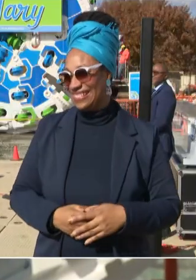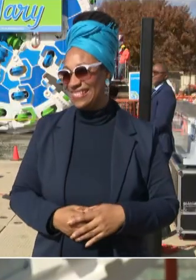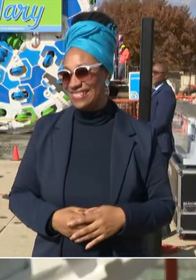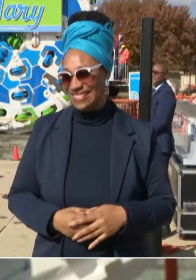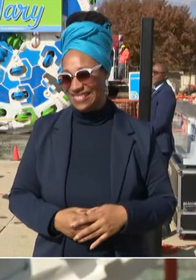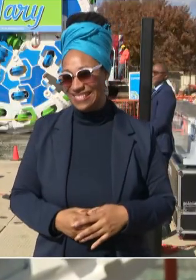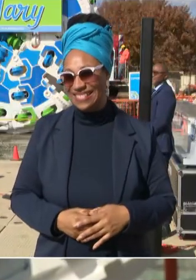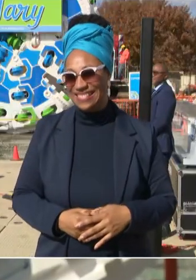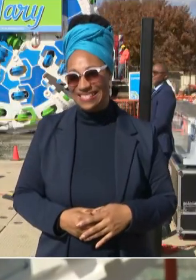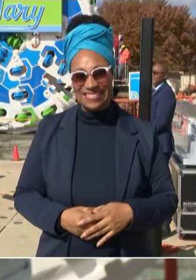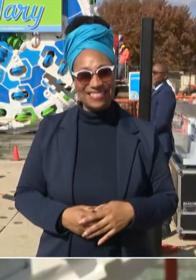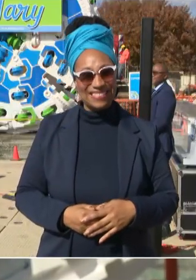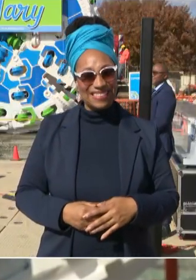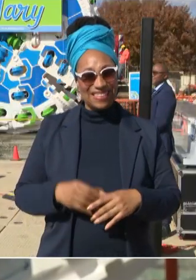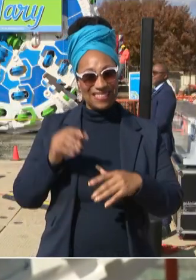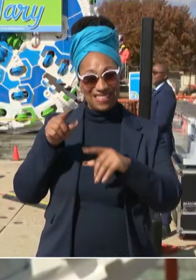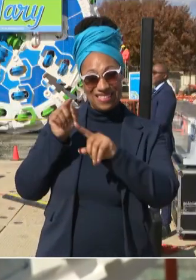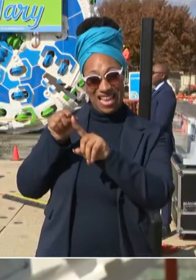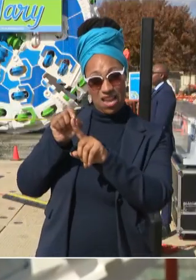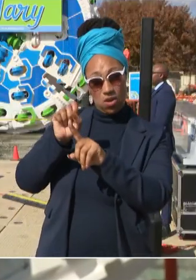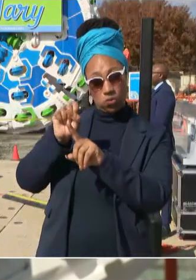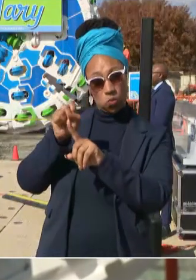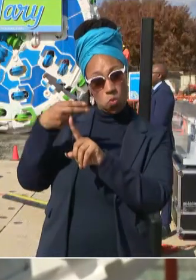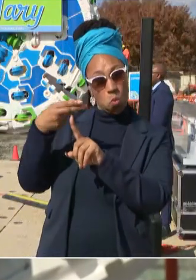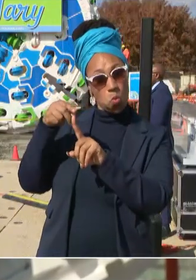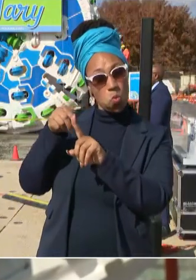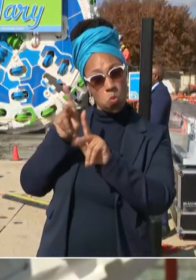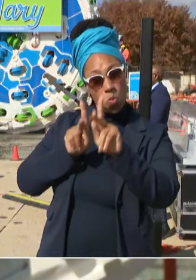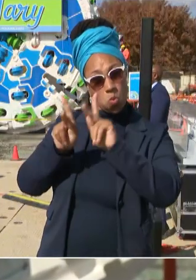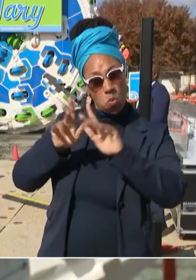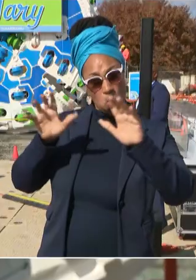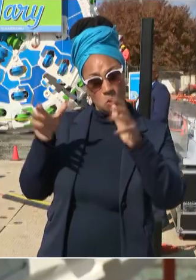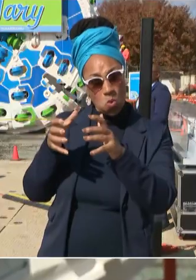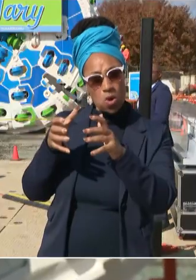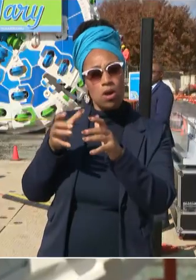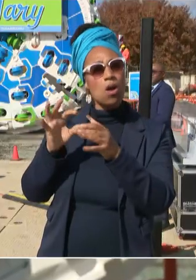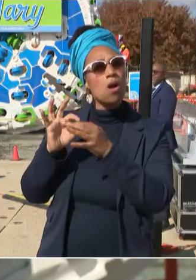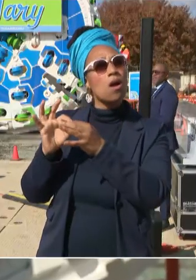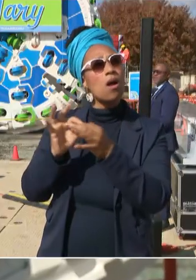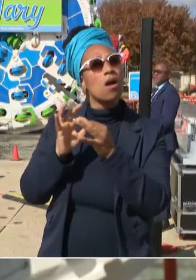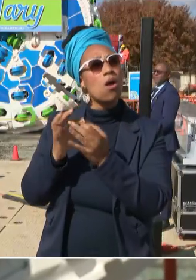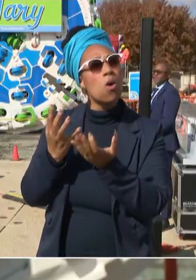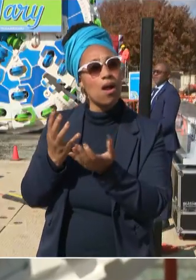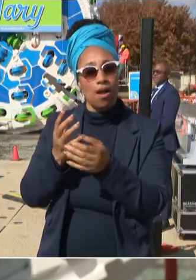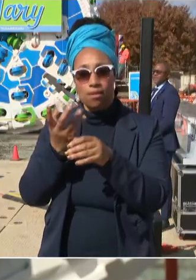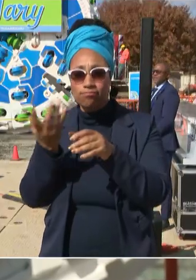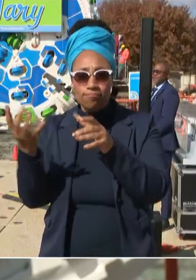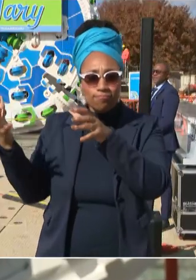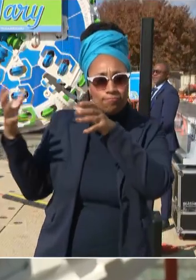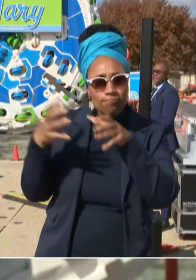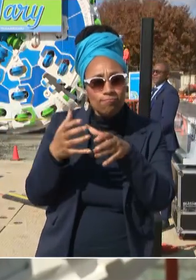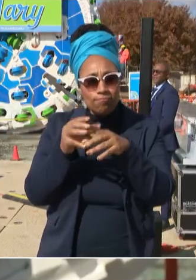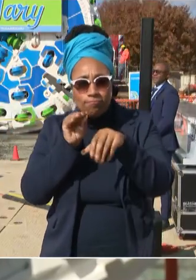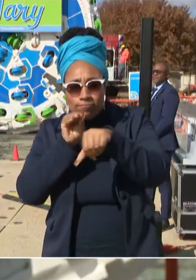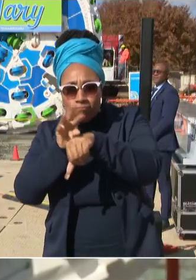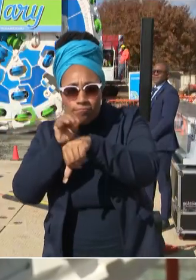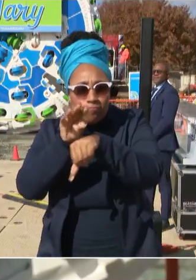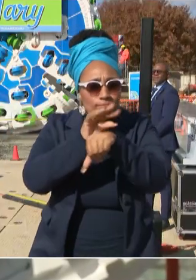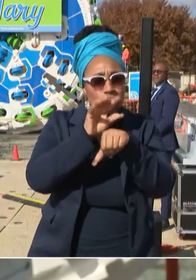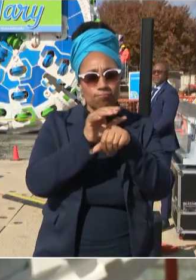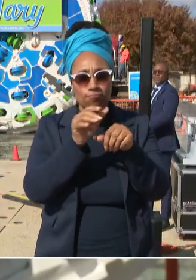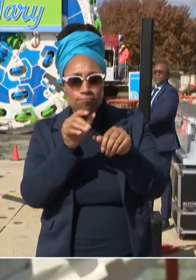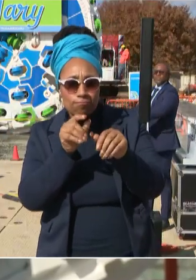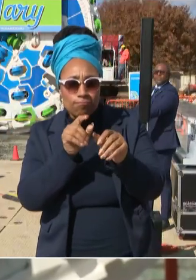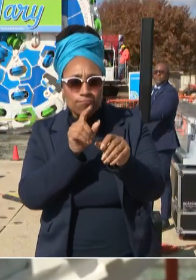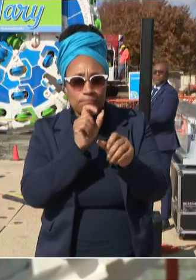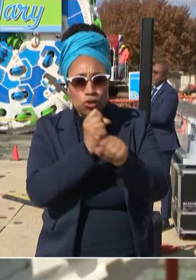The Stakeholder Alliance is a vital community advisory group organized under CEO Gaddis's leadership. They serve as our